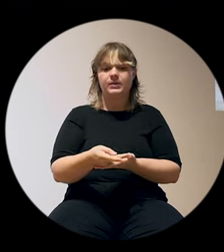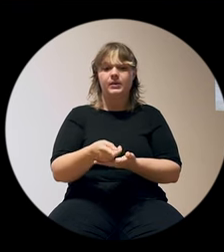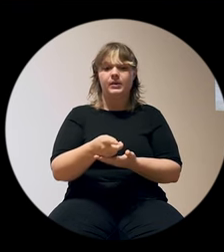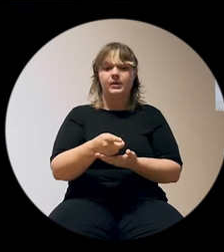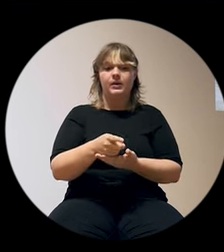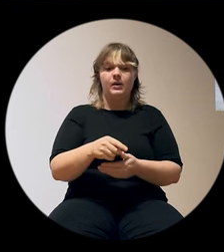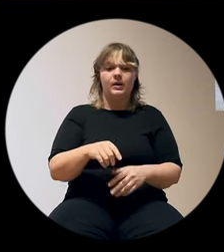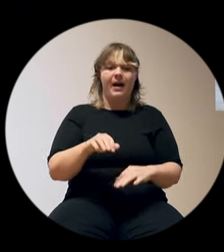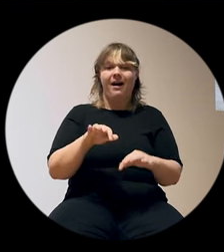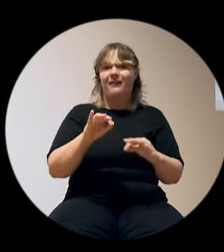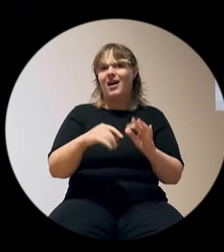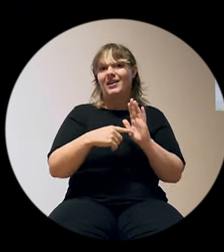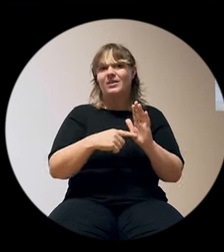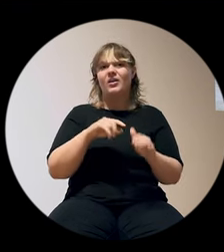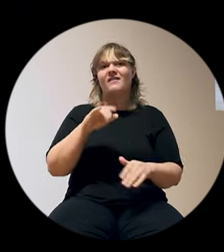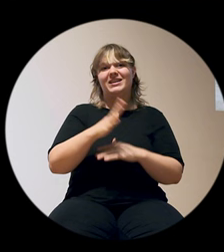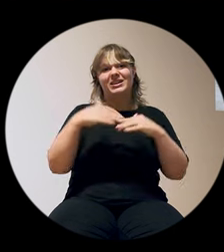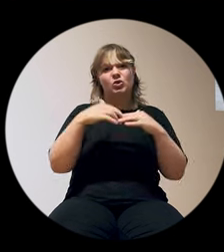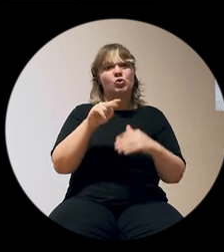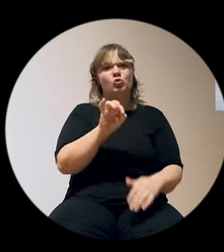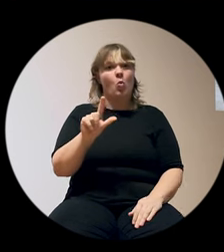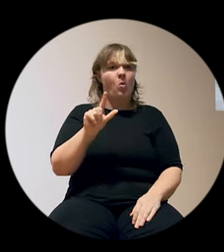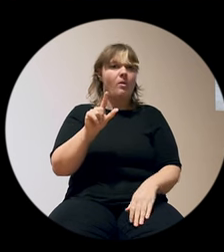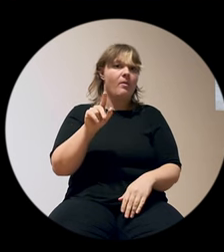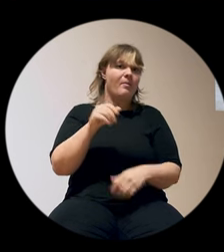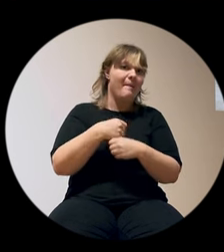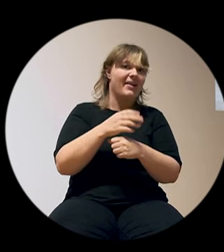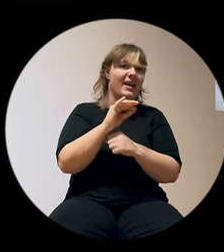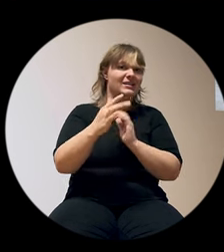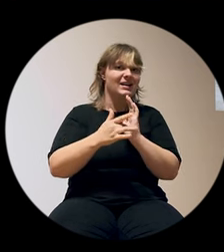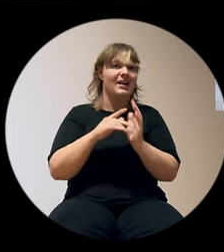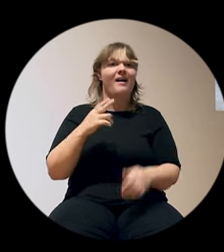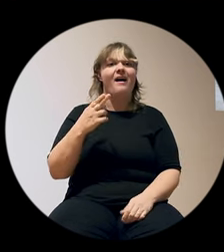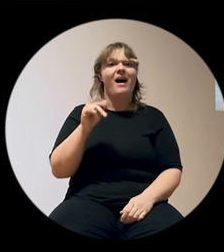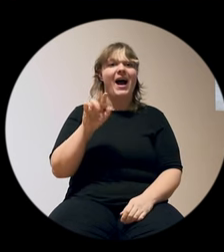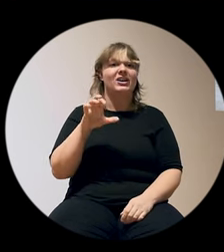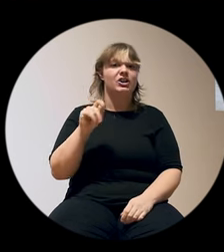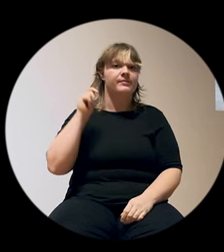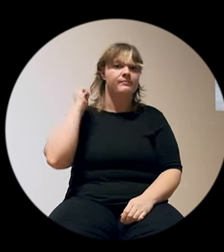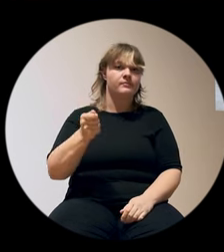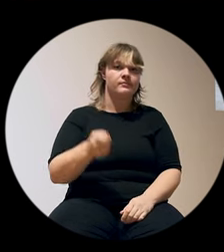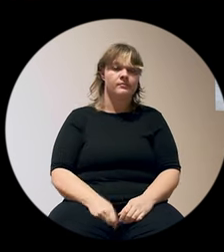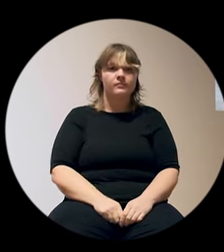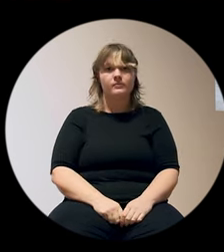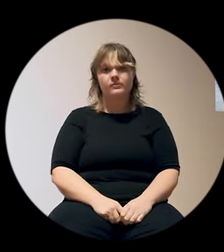Iconic example of indigenous tool making and technology, the hatchet.